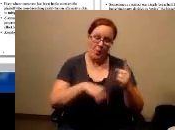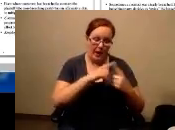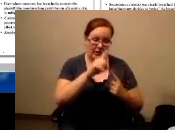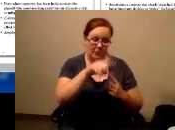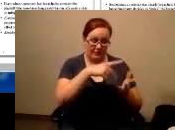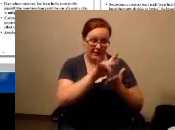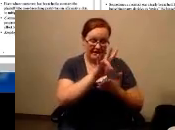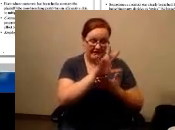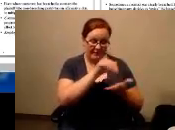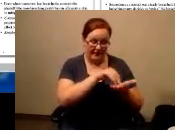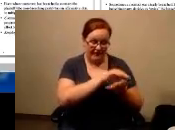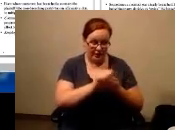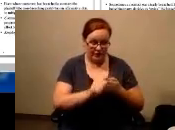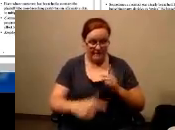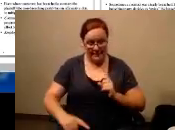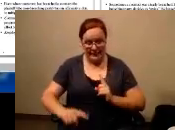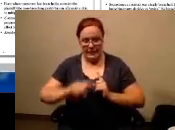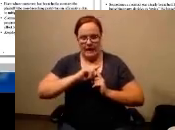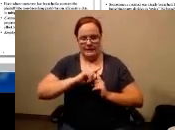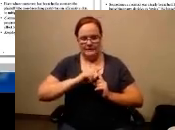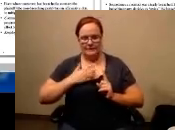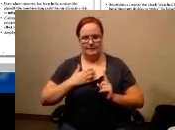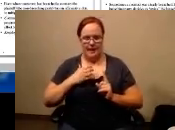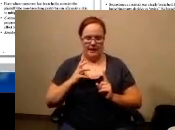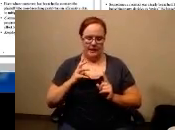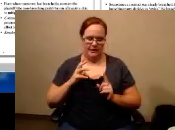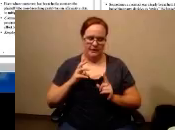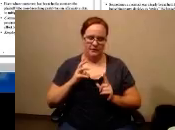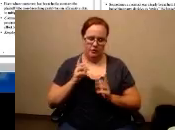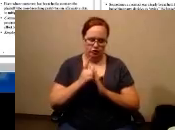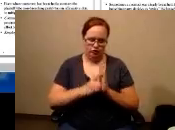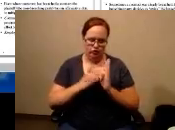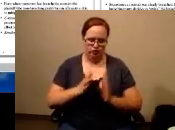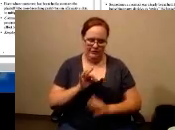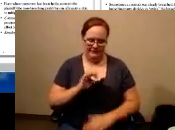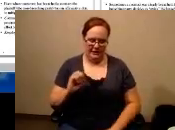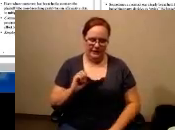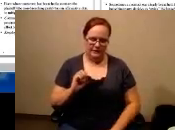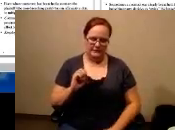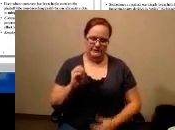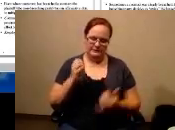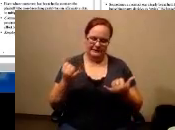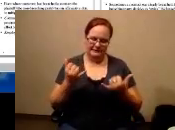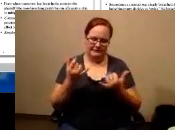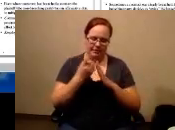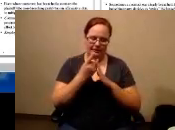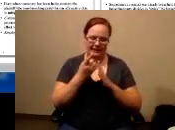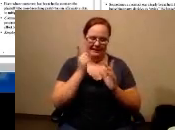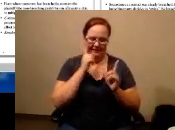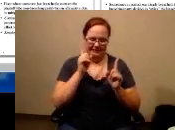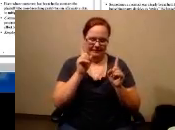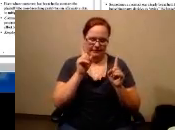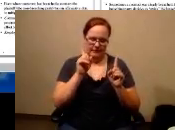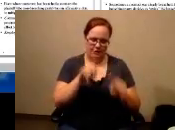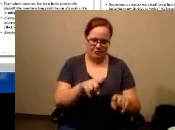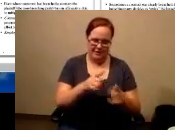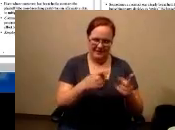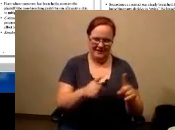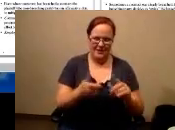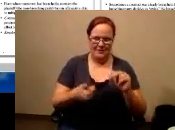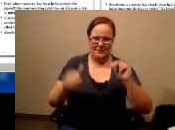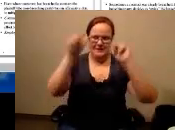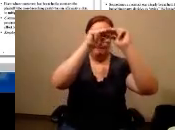fees. Suddenly, the settlement value goes way up. And as I note here, the English rule, which is some people think we